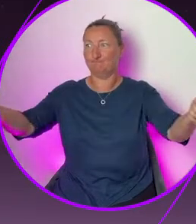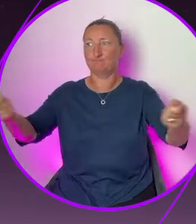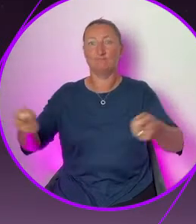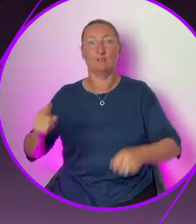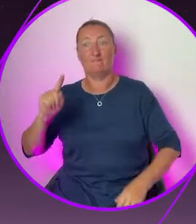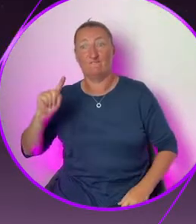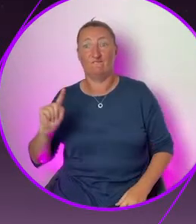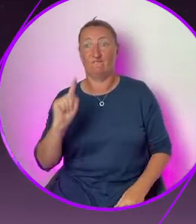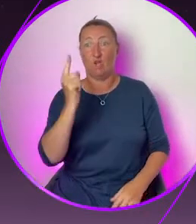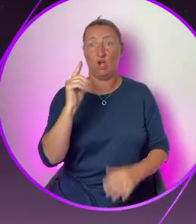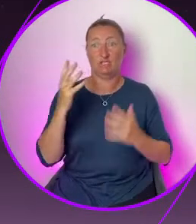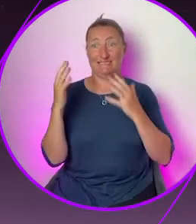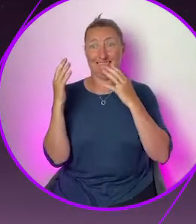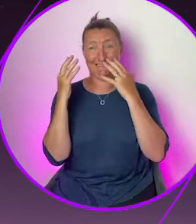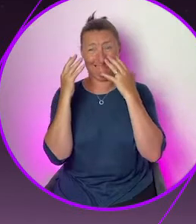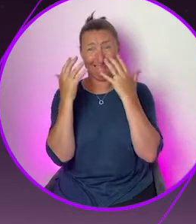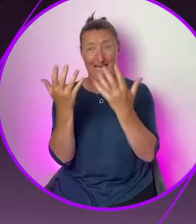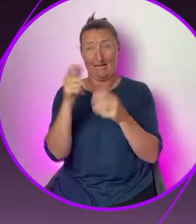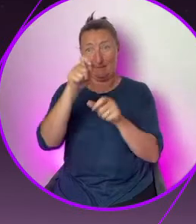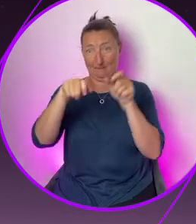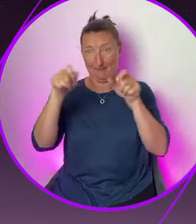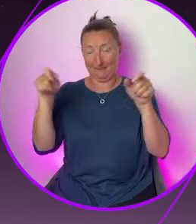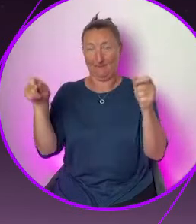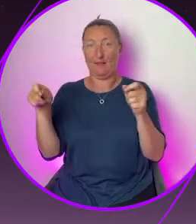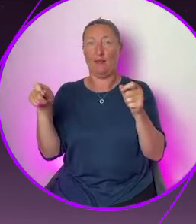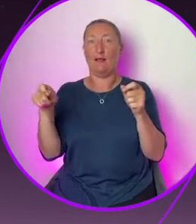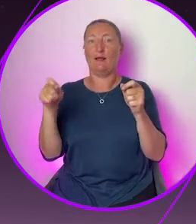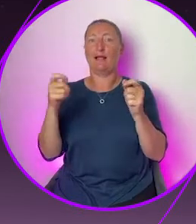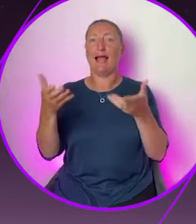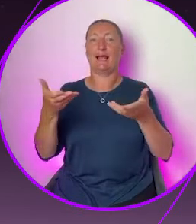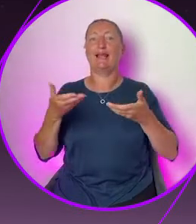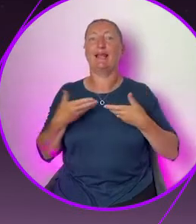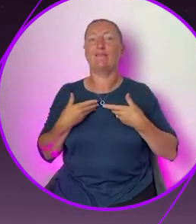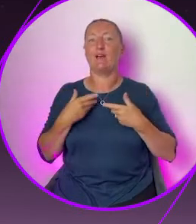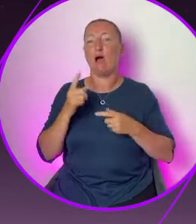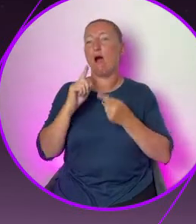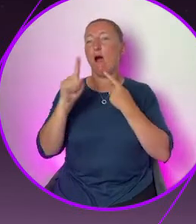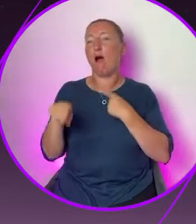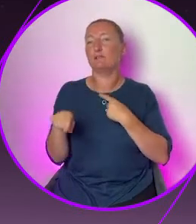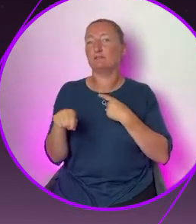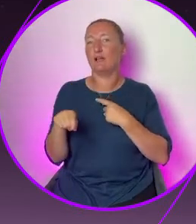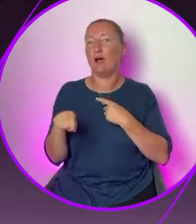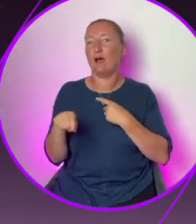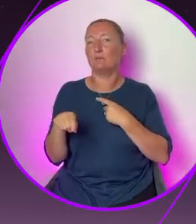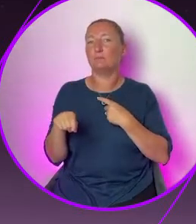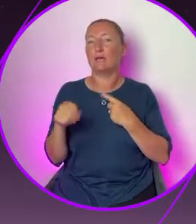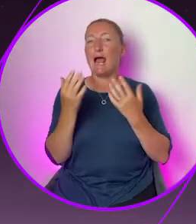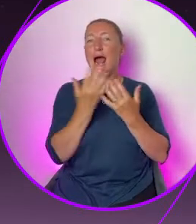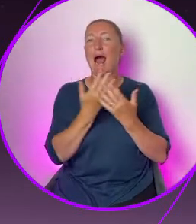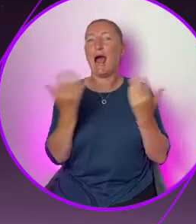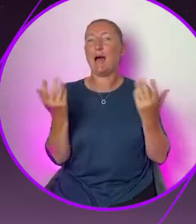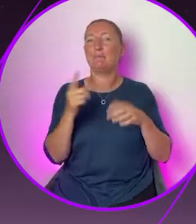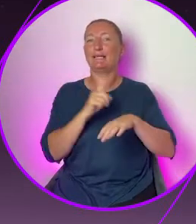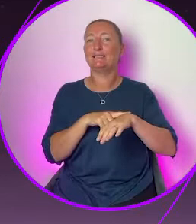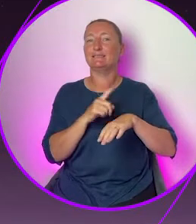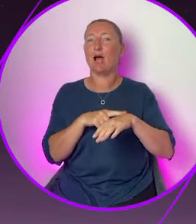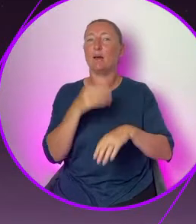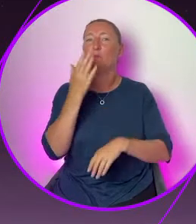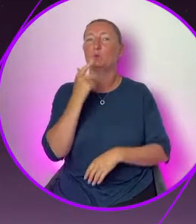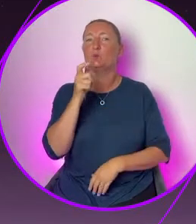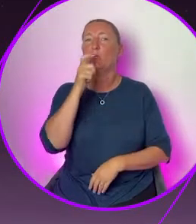first 10 people who can provide the closest answer to the number of times we use the word